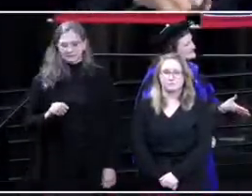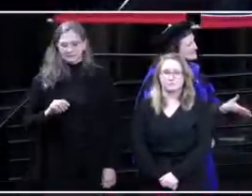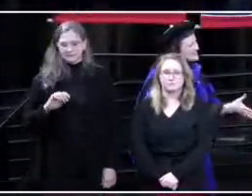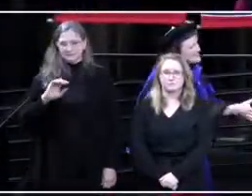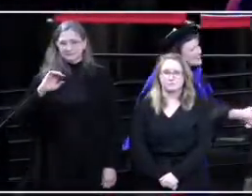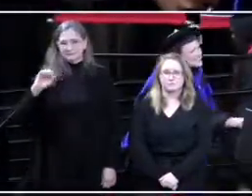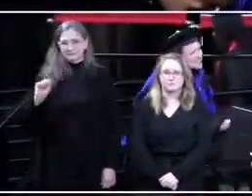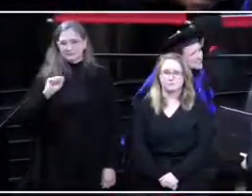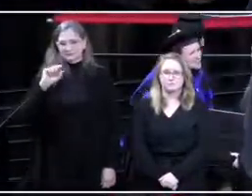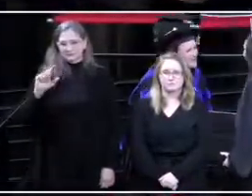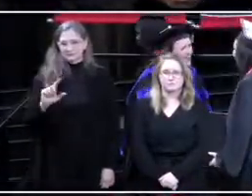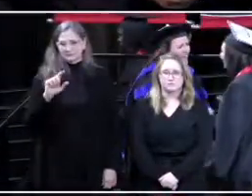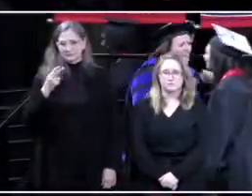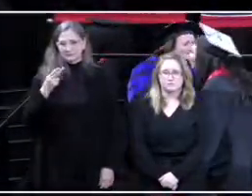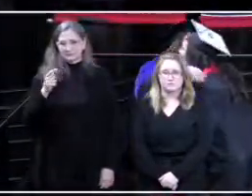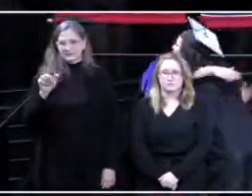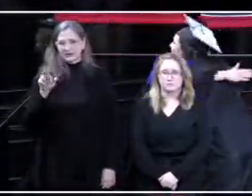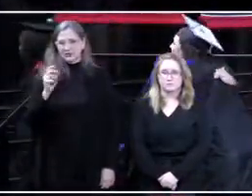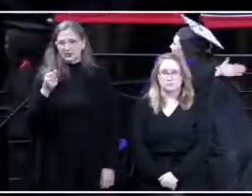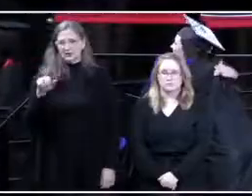Sherelle Lenise Hutcherson.